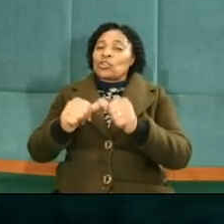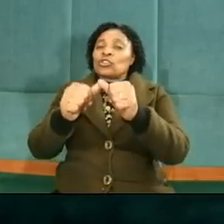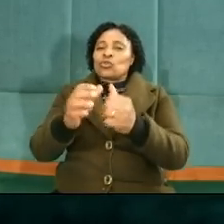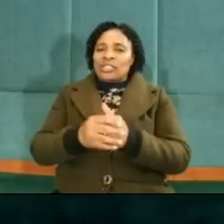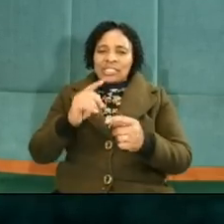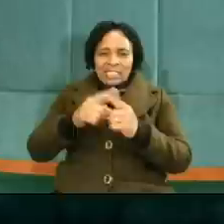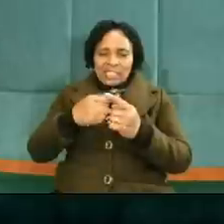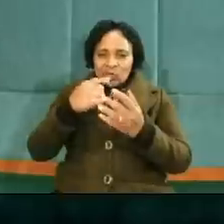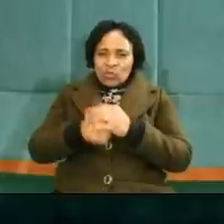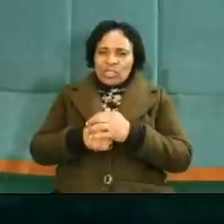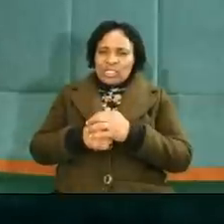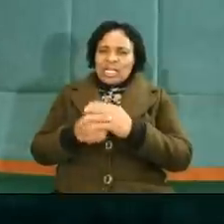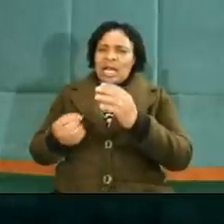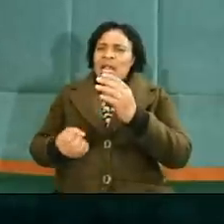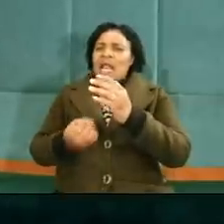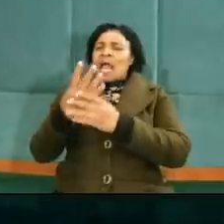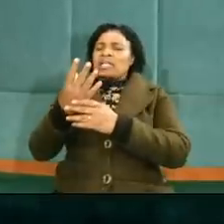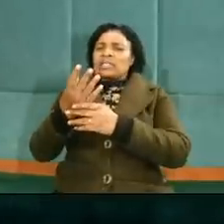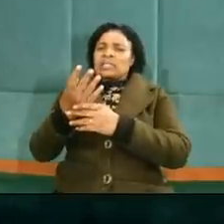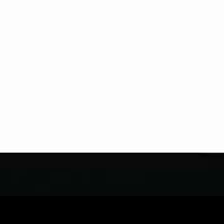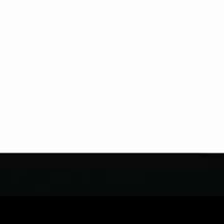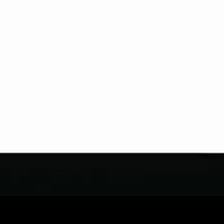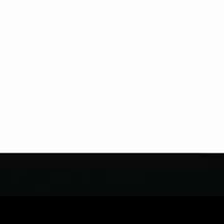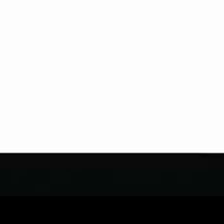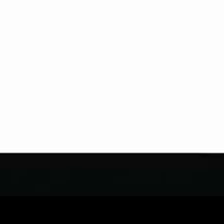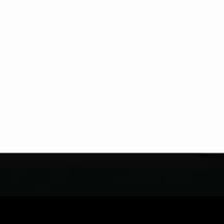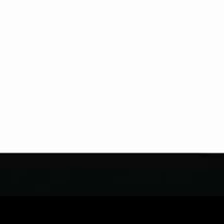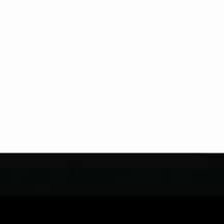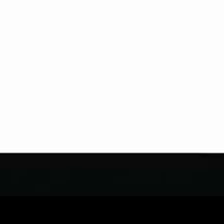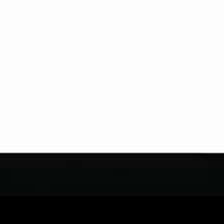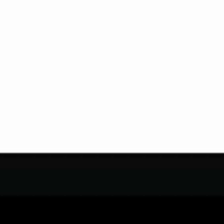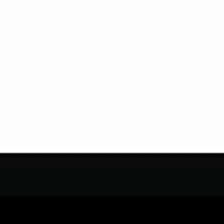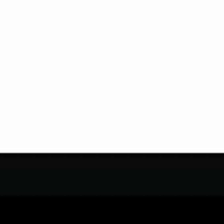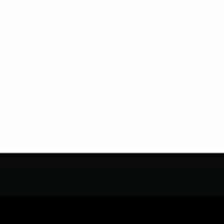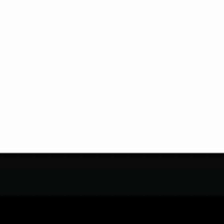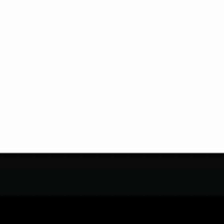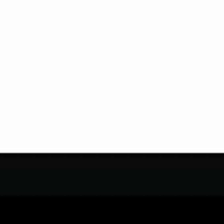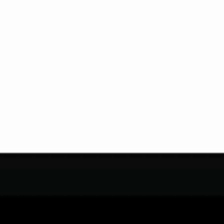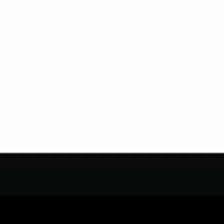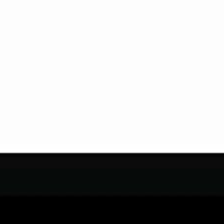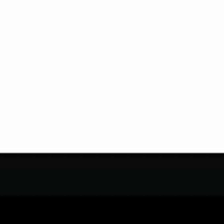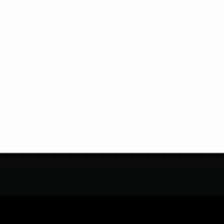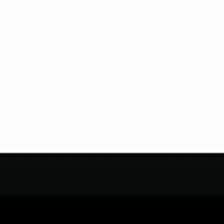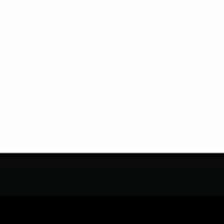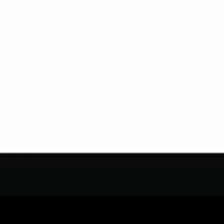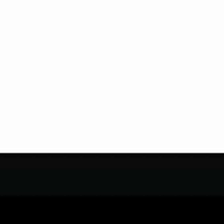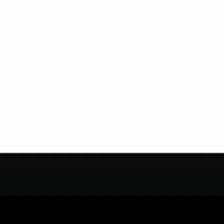He continues. Then he says, there'll be rise in crime and violence. The love of many shall wax